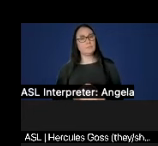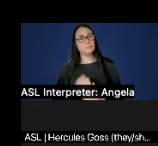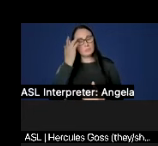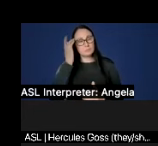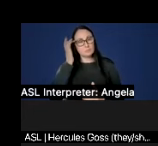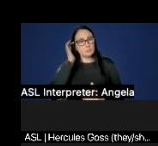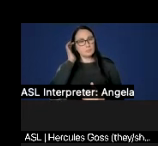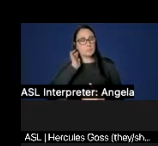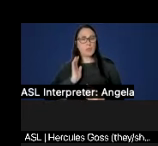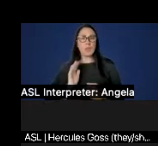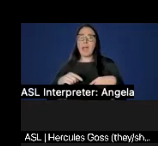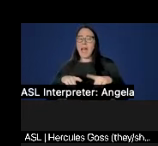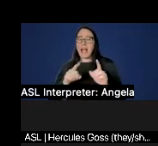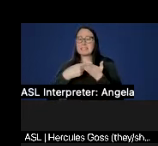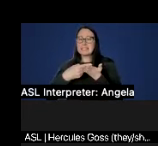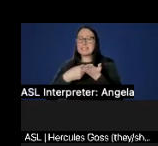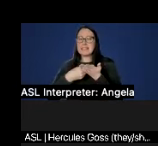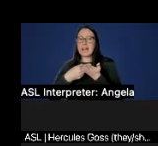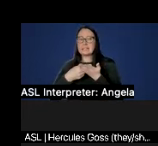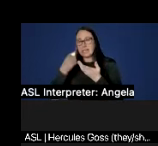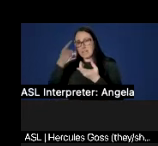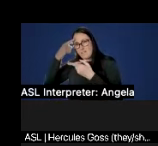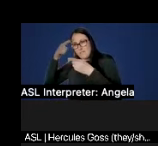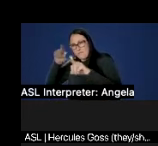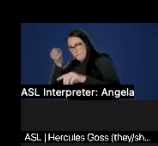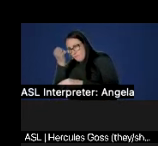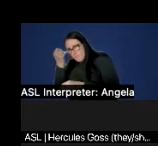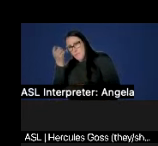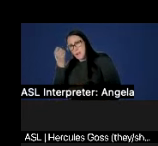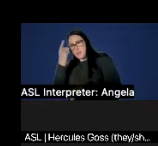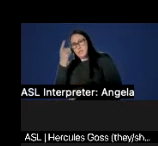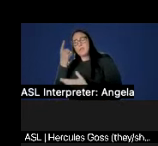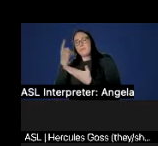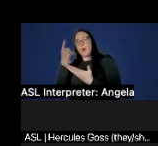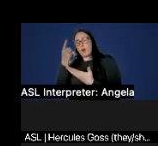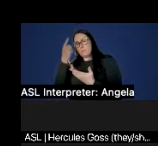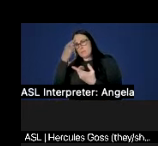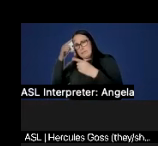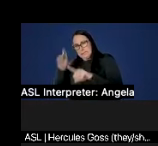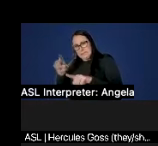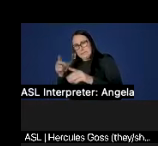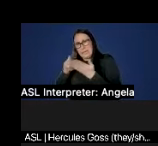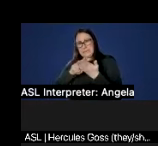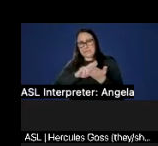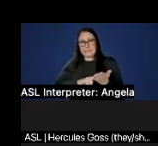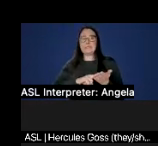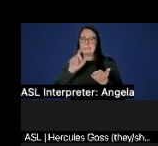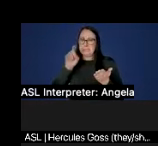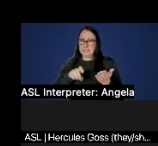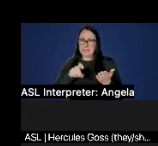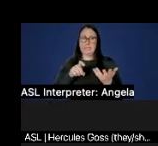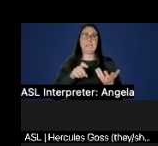So as I discussed, informed consent is needed for the following. Of course, general medical care, that pregnancy testing and